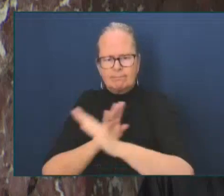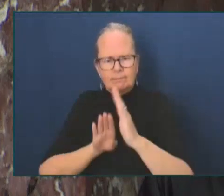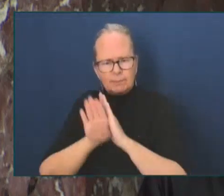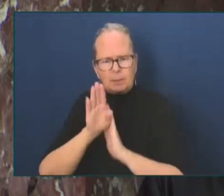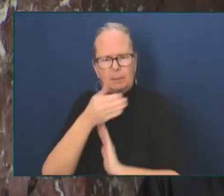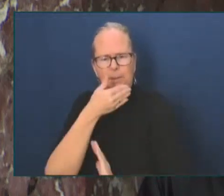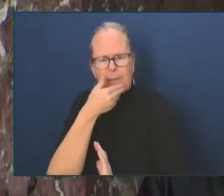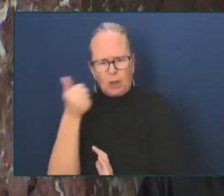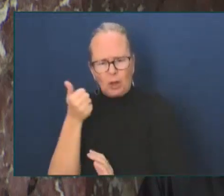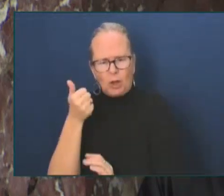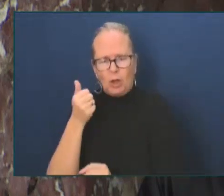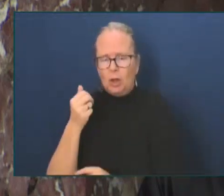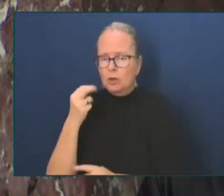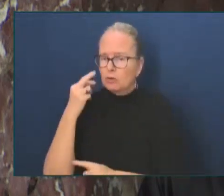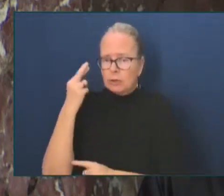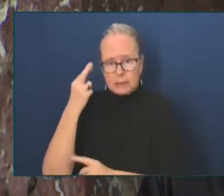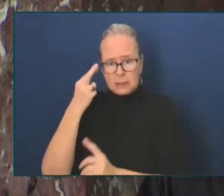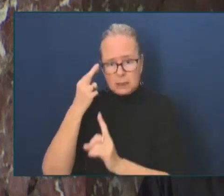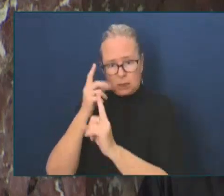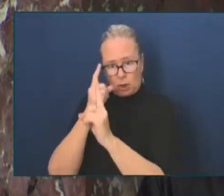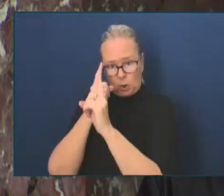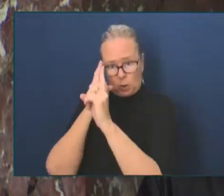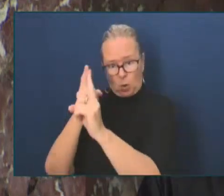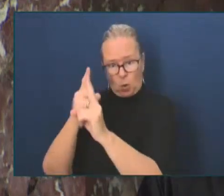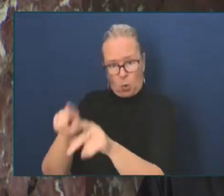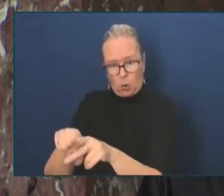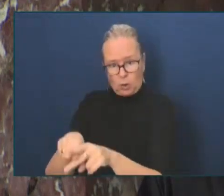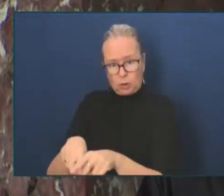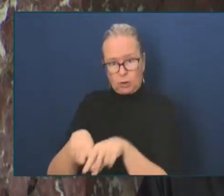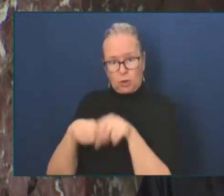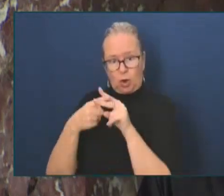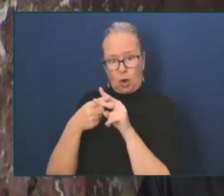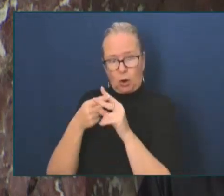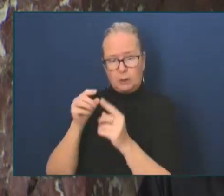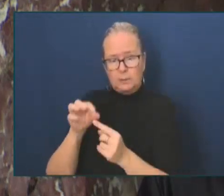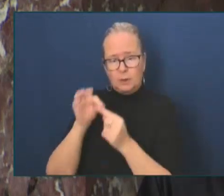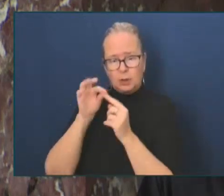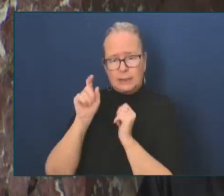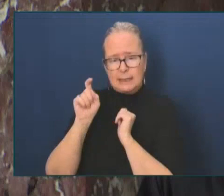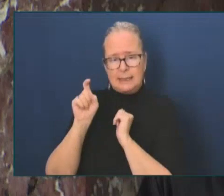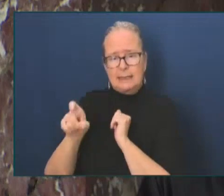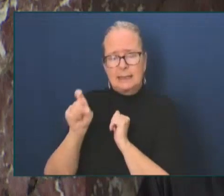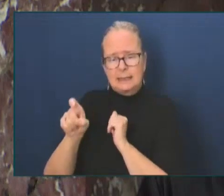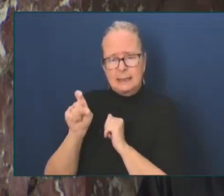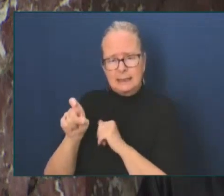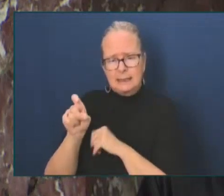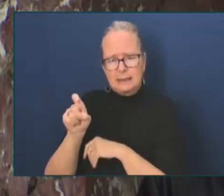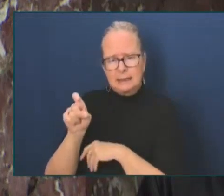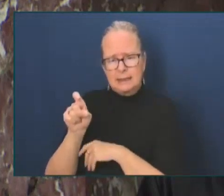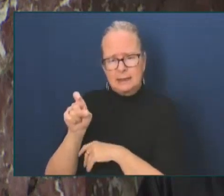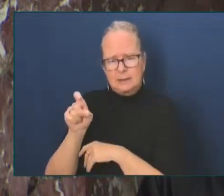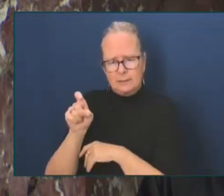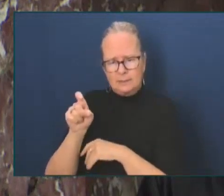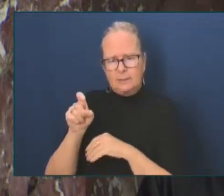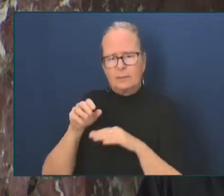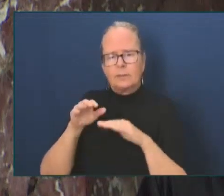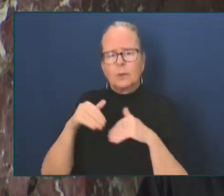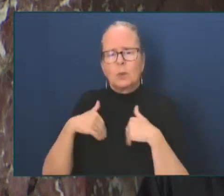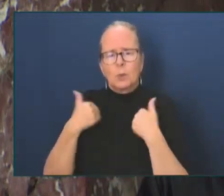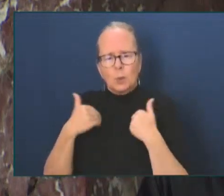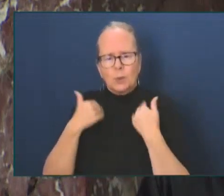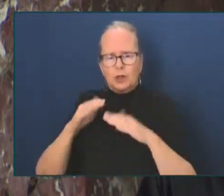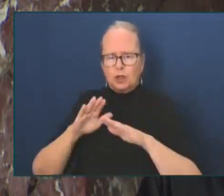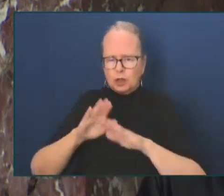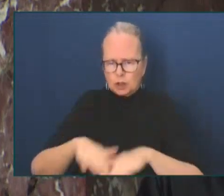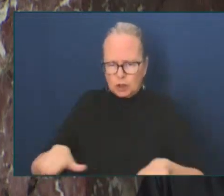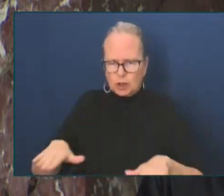and youth with support needs, because far too many children and youth are being left behind. I have been listening to families, I've